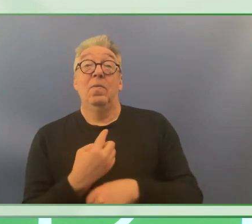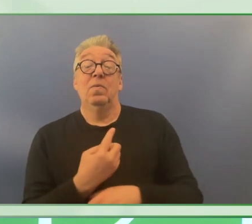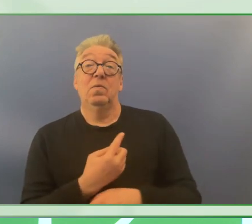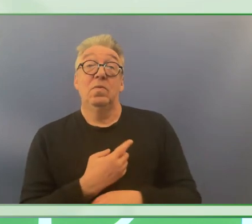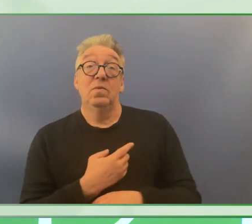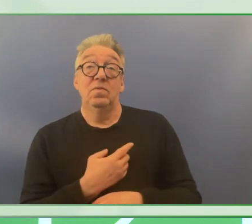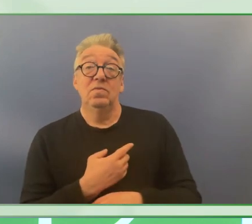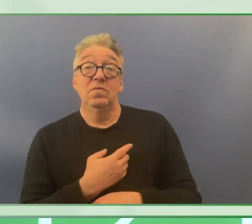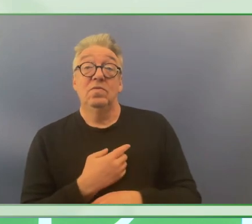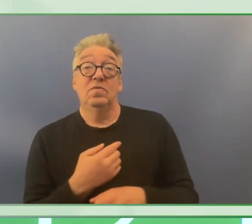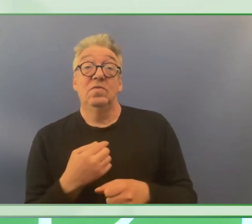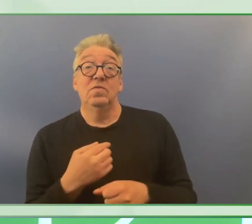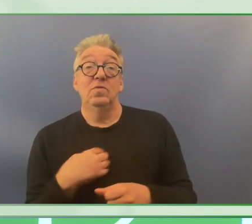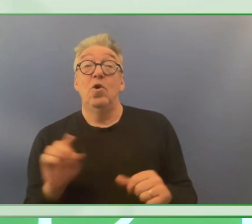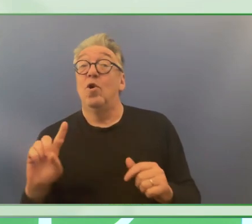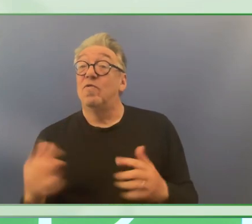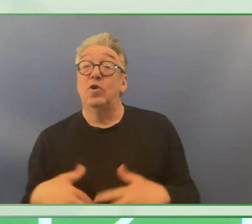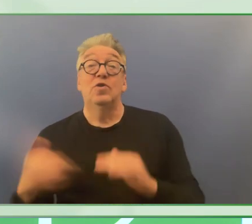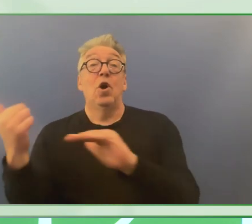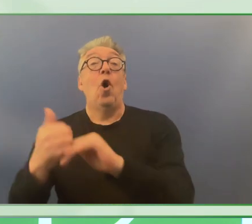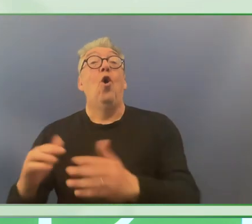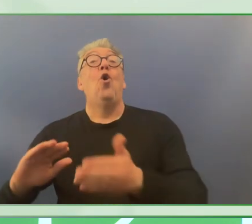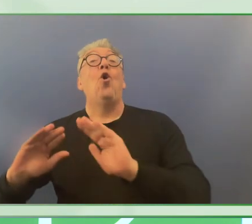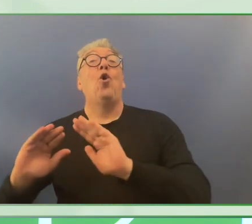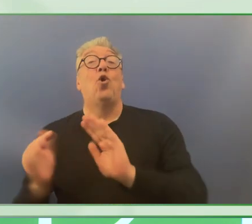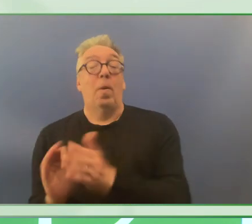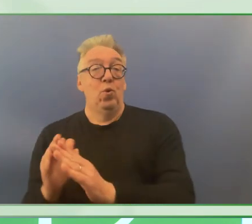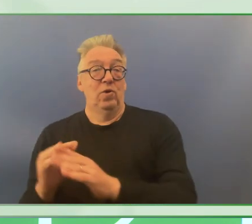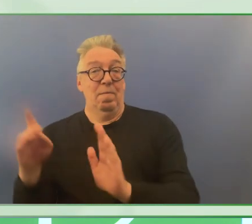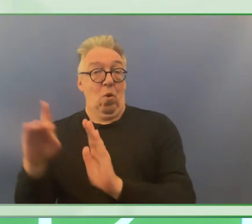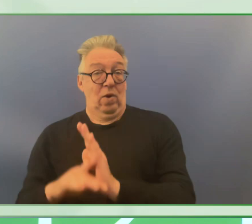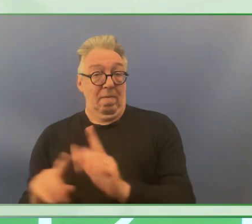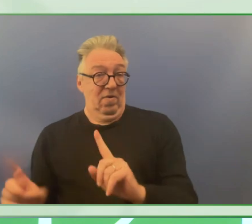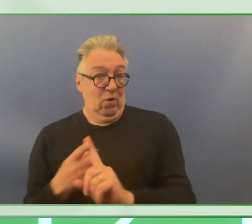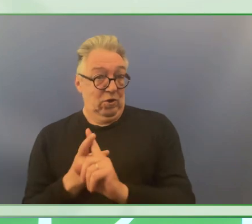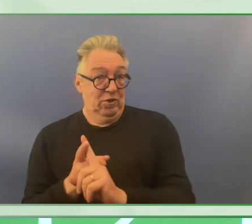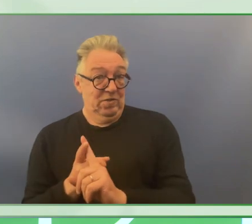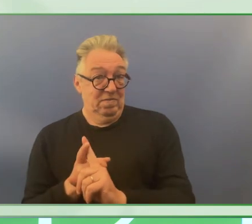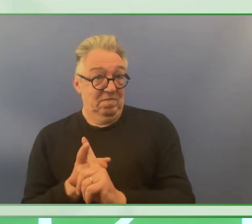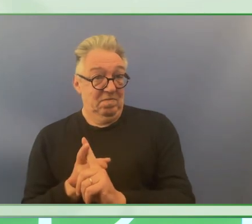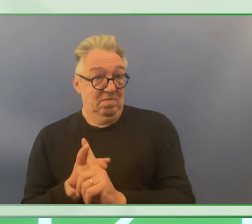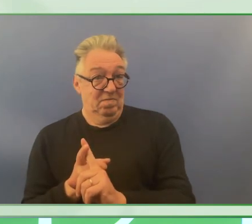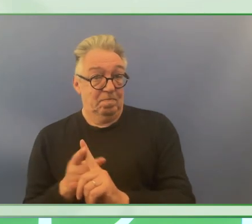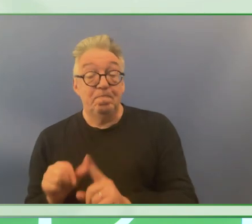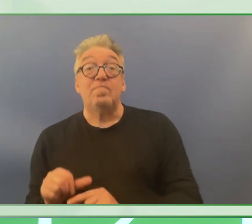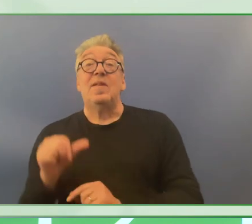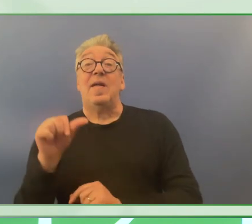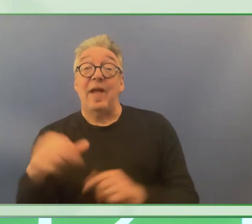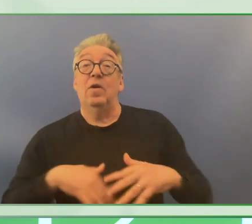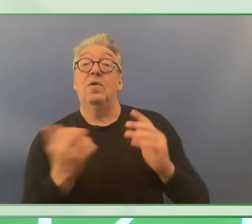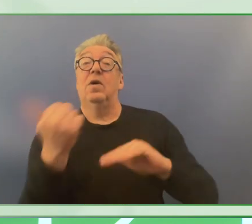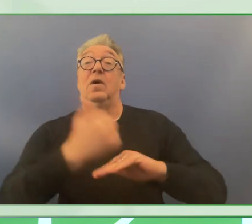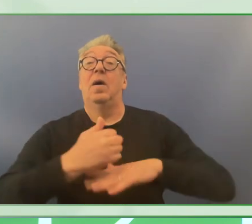community program first, then we made the platform, then with